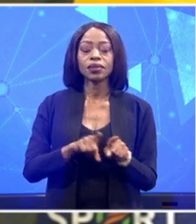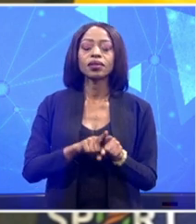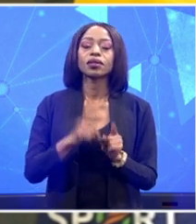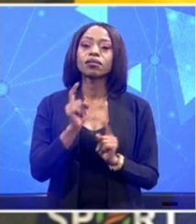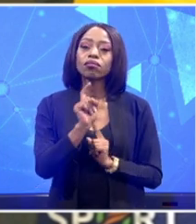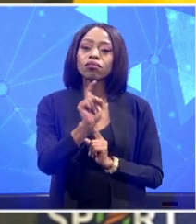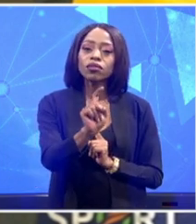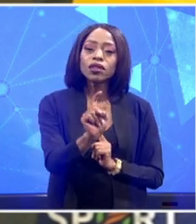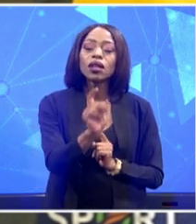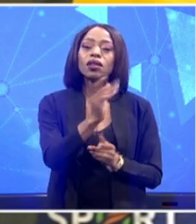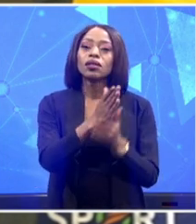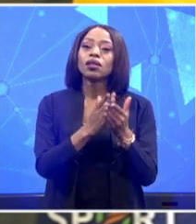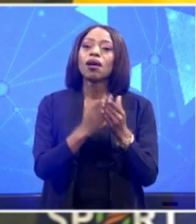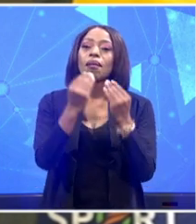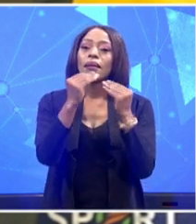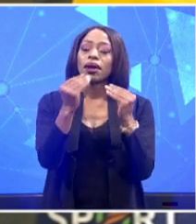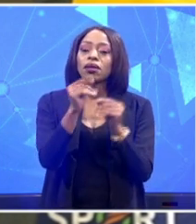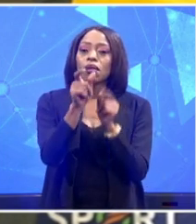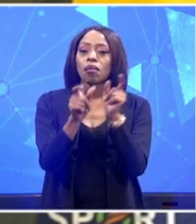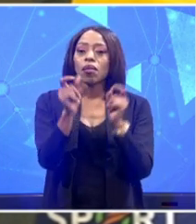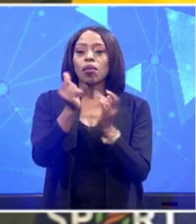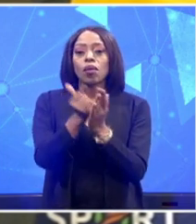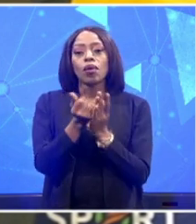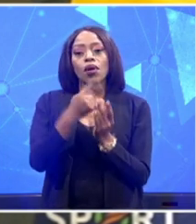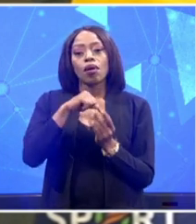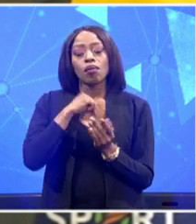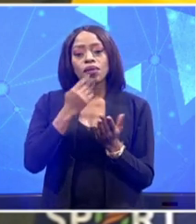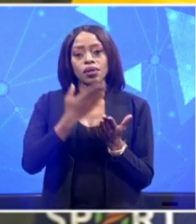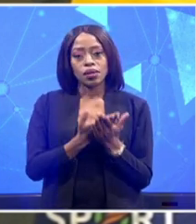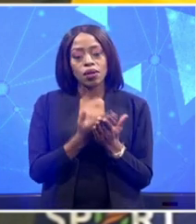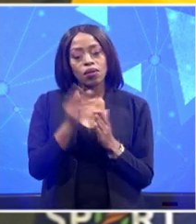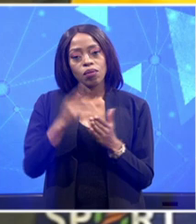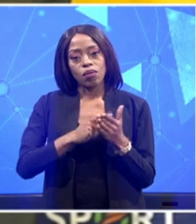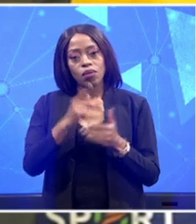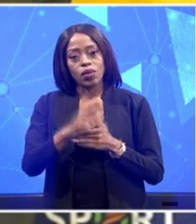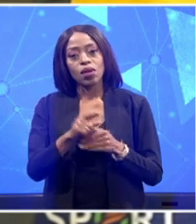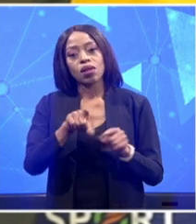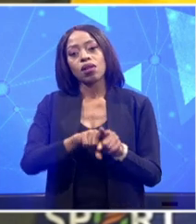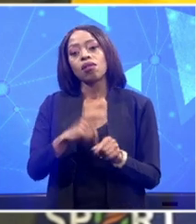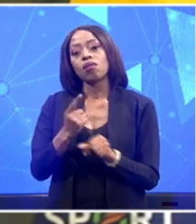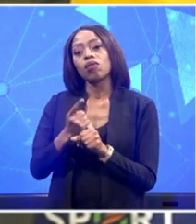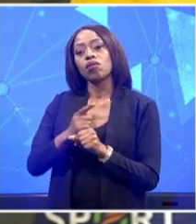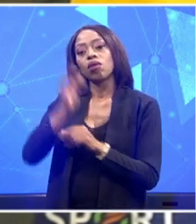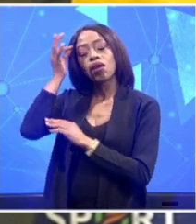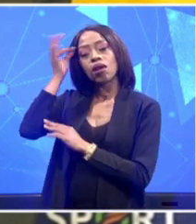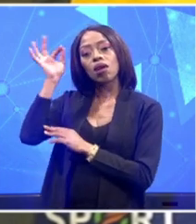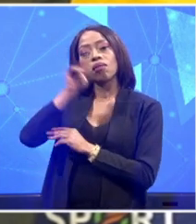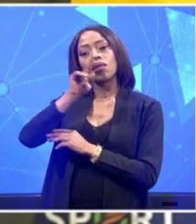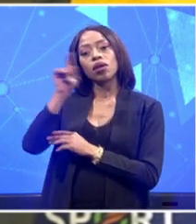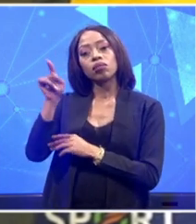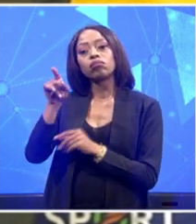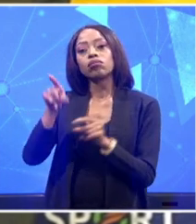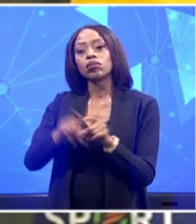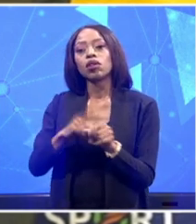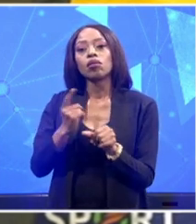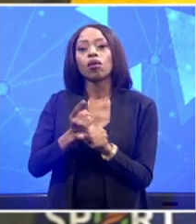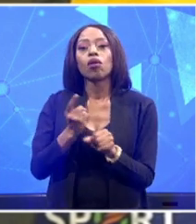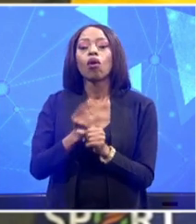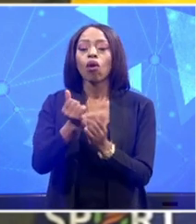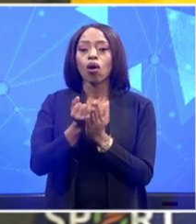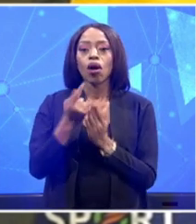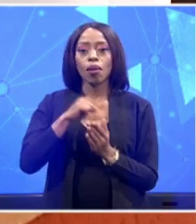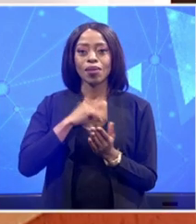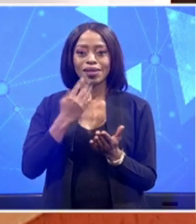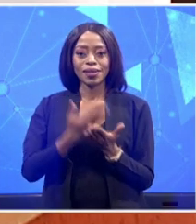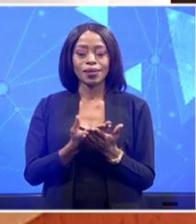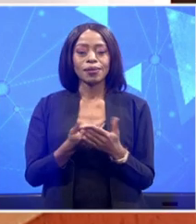approaching some corporates who can assist us with that project, and government, which should also be able to assist us